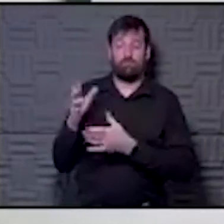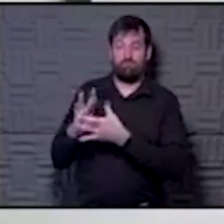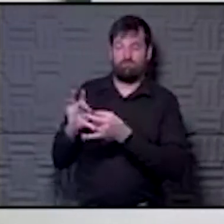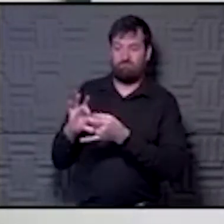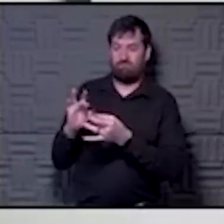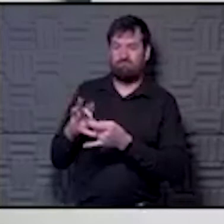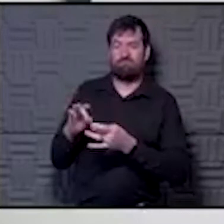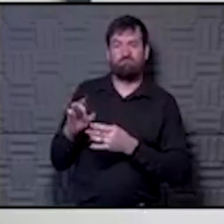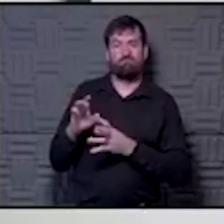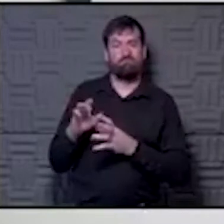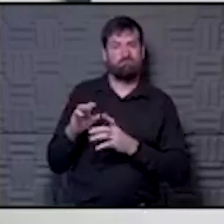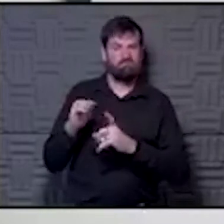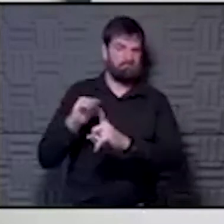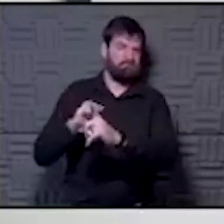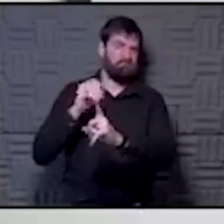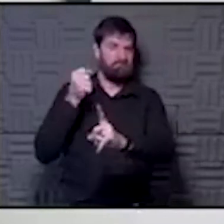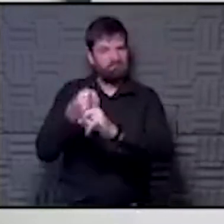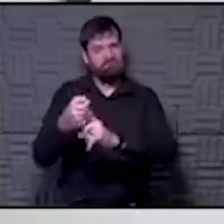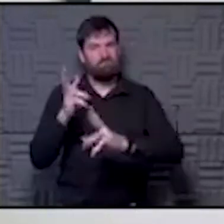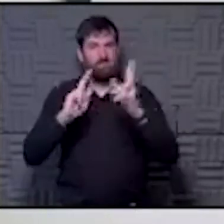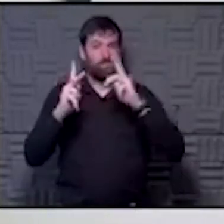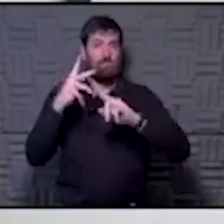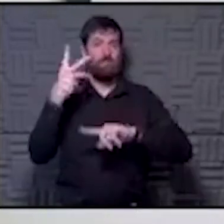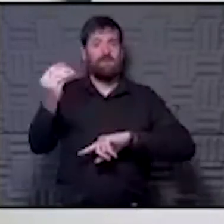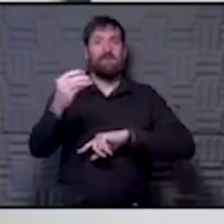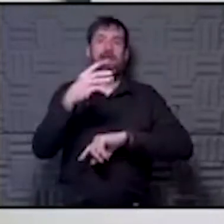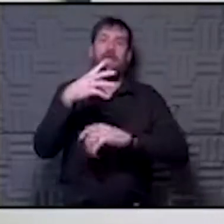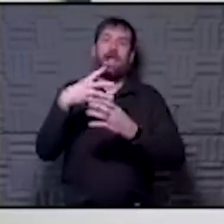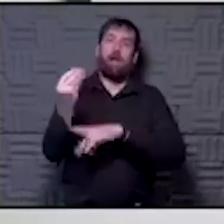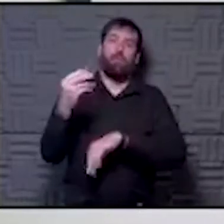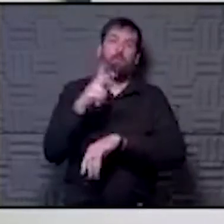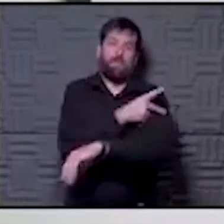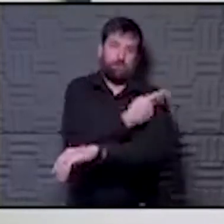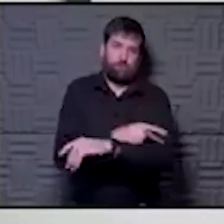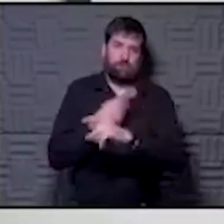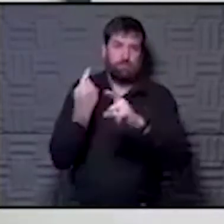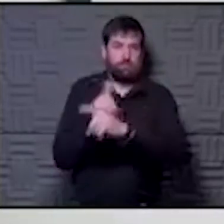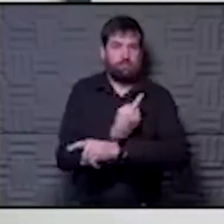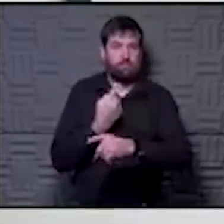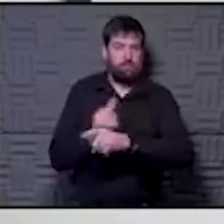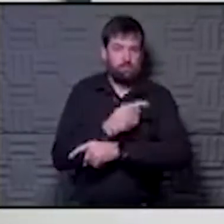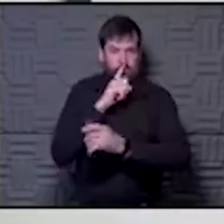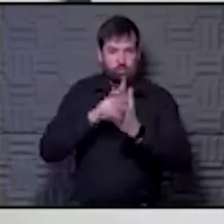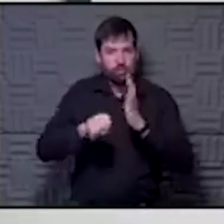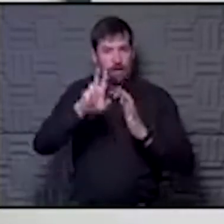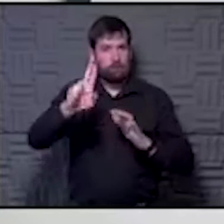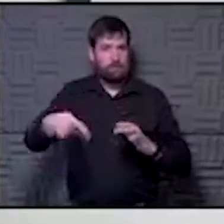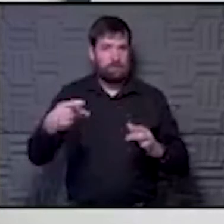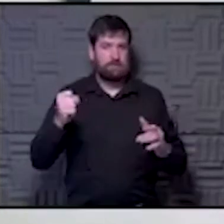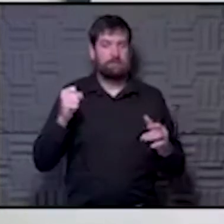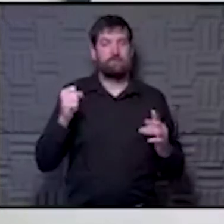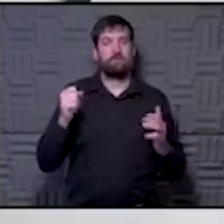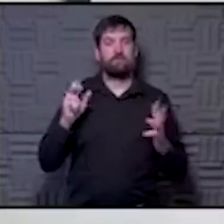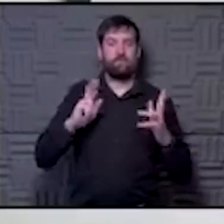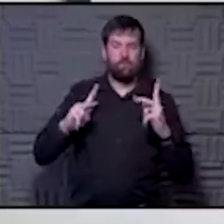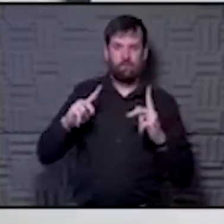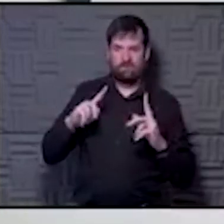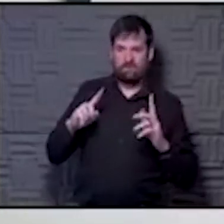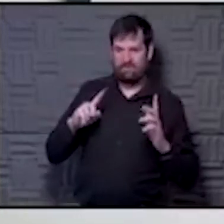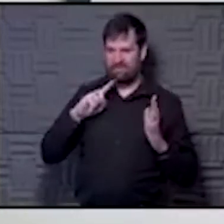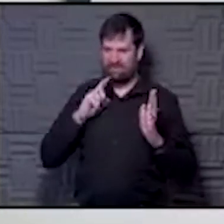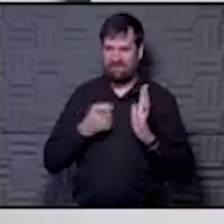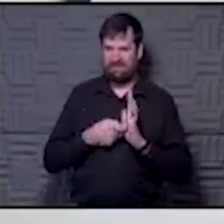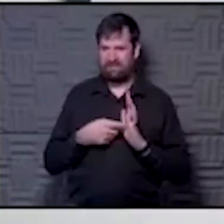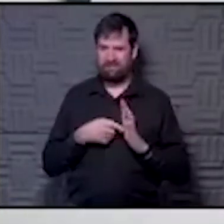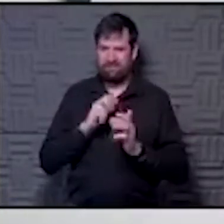people going to outpatient sort of regular checkups because people are hearing that hospitals